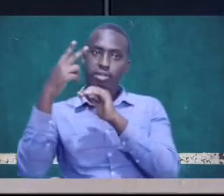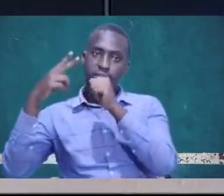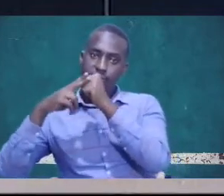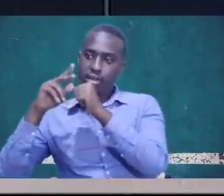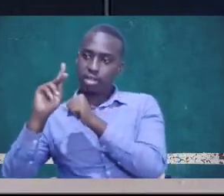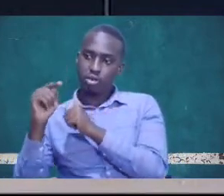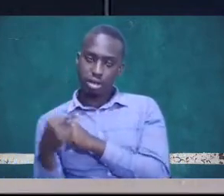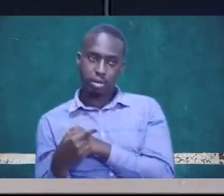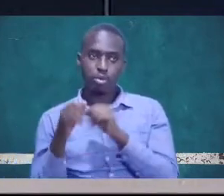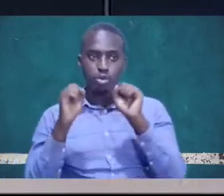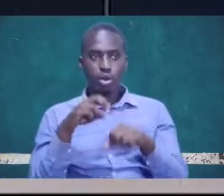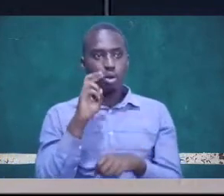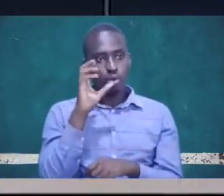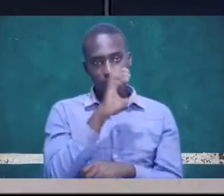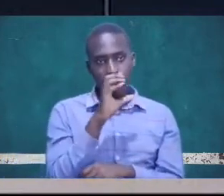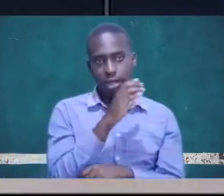can find